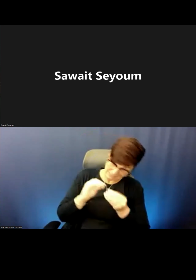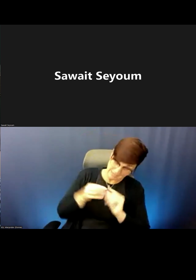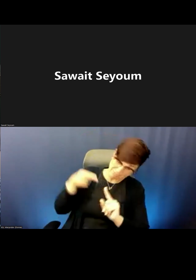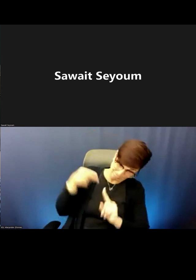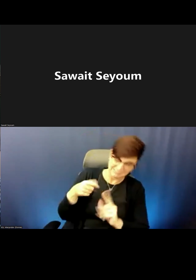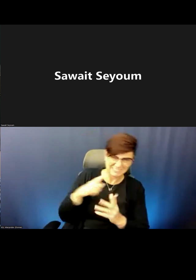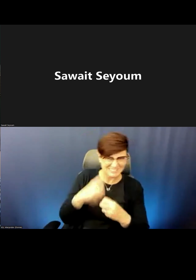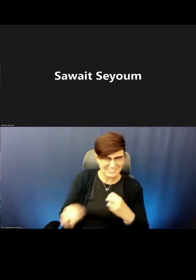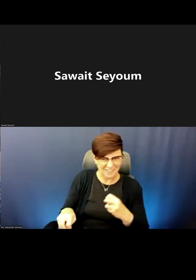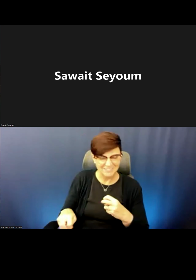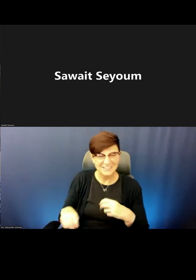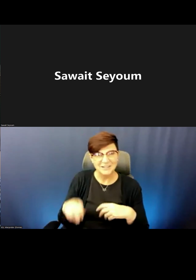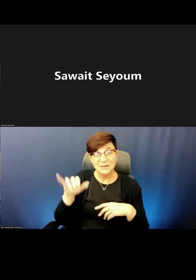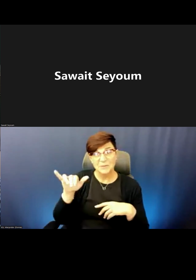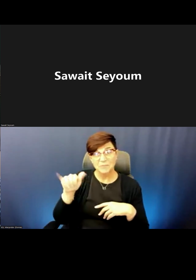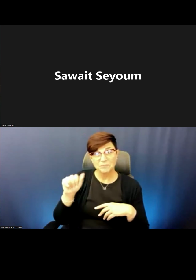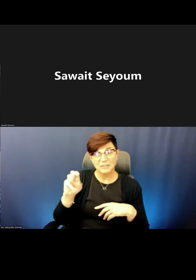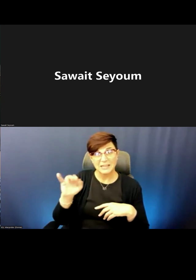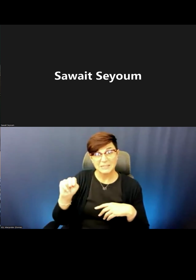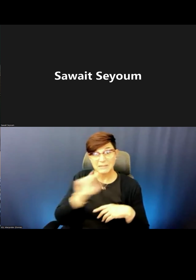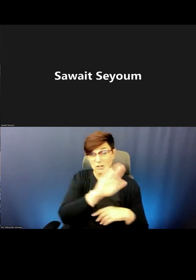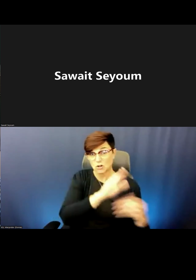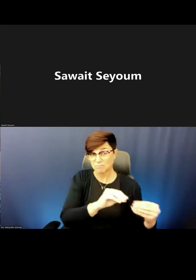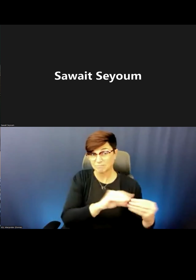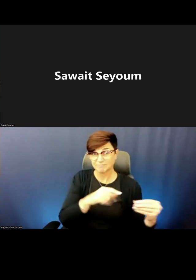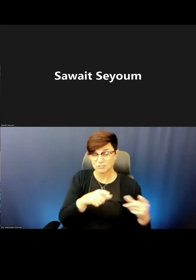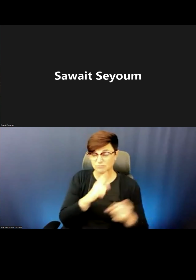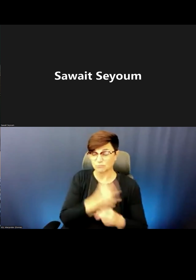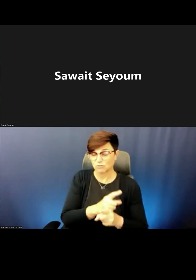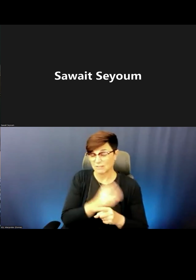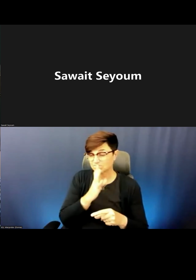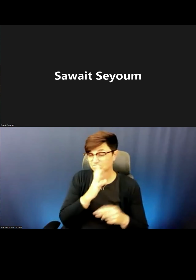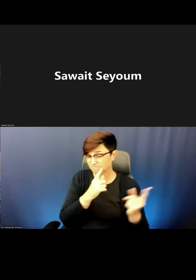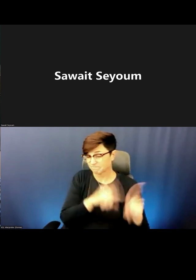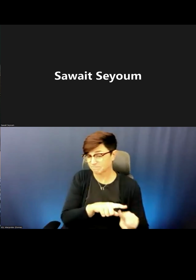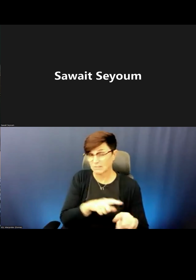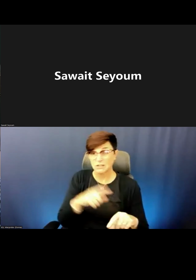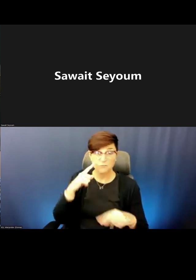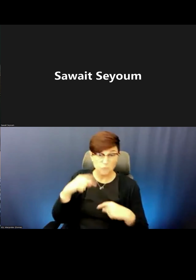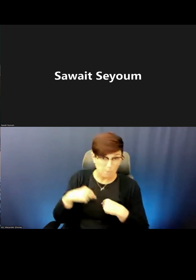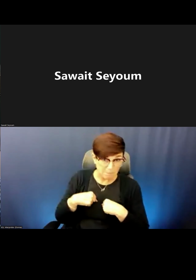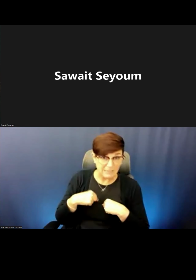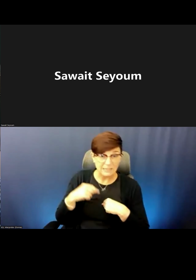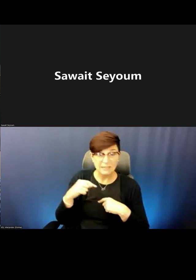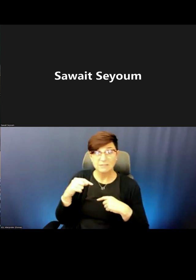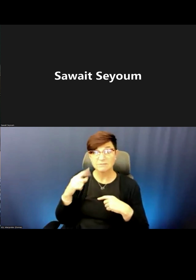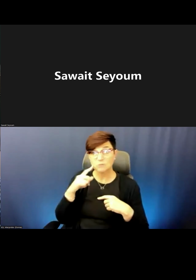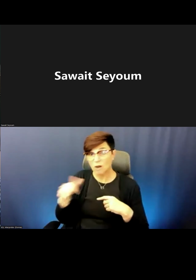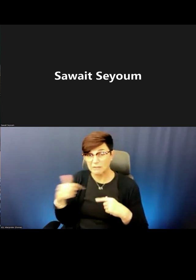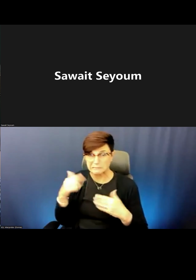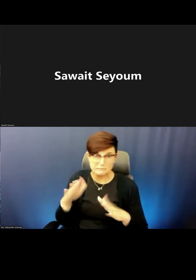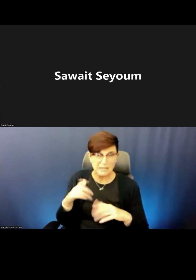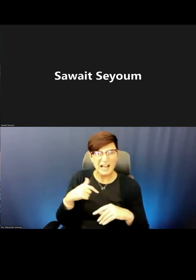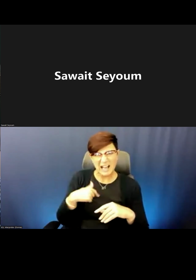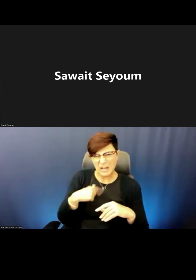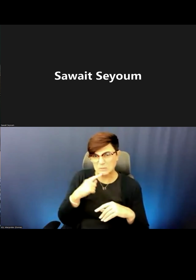Yasmin really, struck a chord. I think for me, for Cara, I think we give it a 2. And I'm just